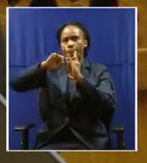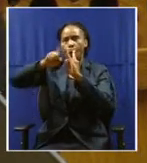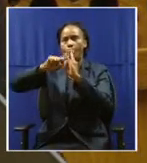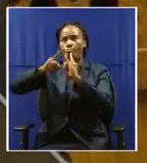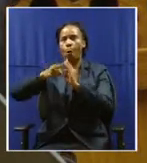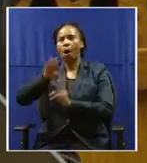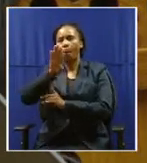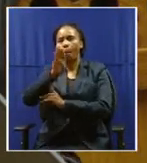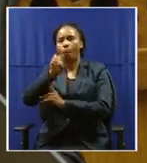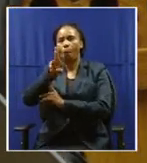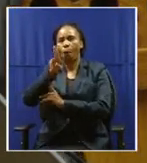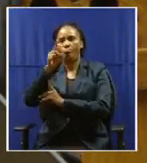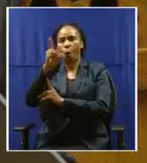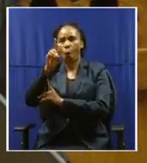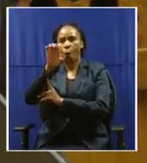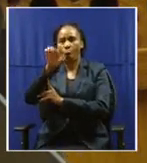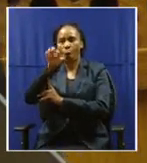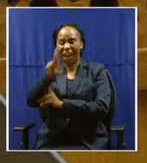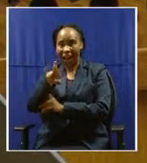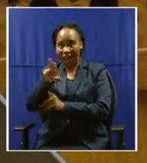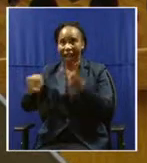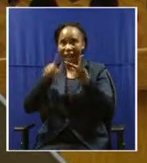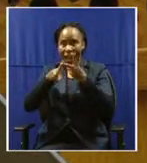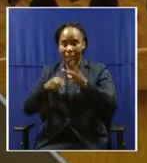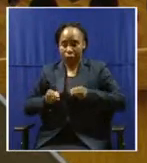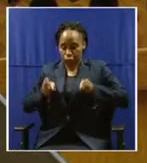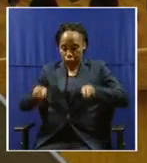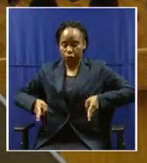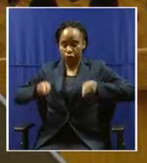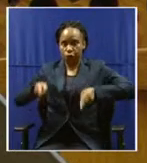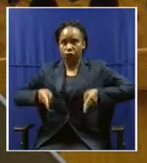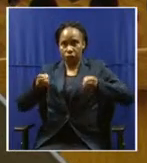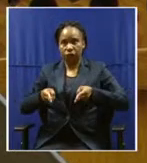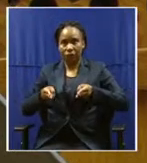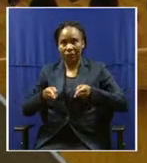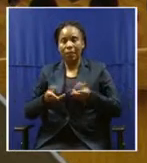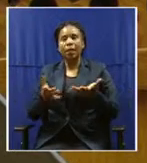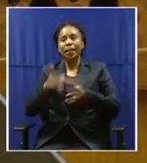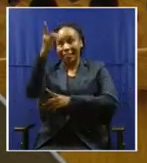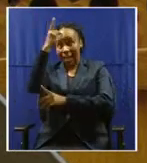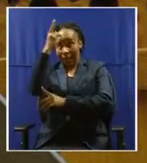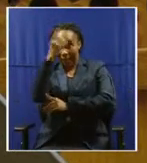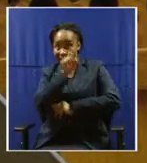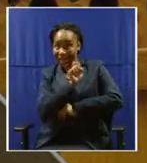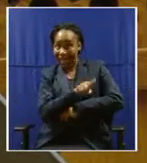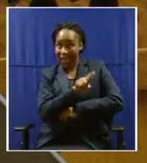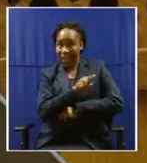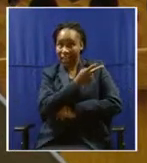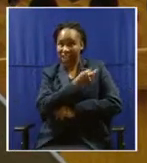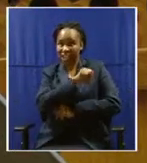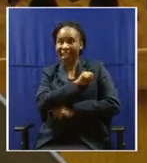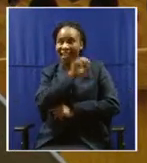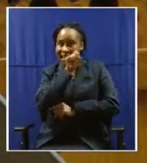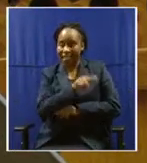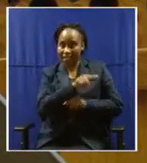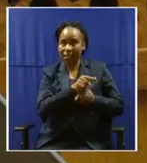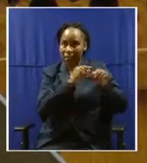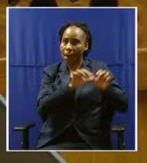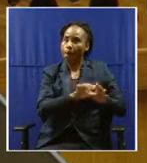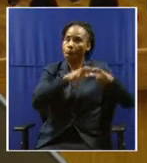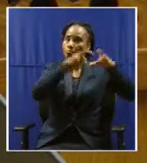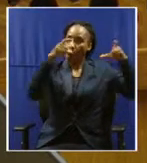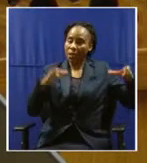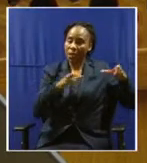network. We are repositioning Durban as the hub port for the Southern Hemisphere and